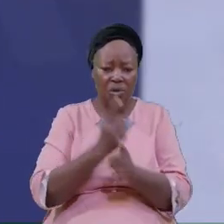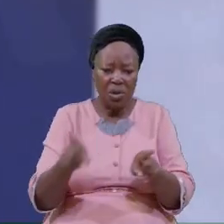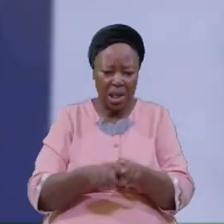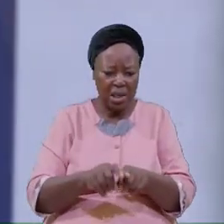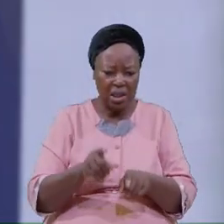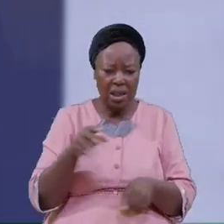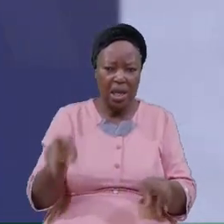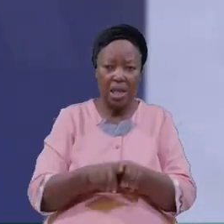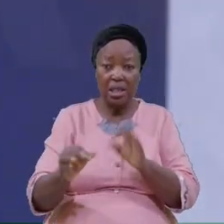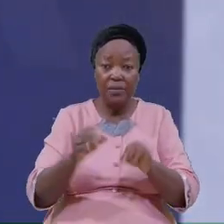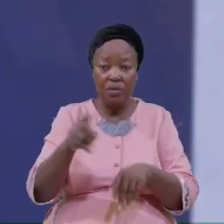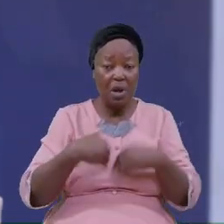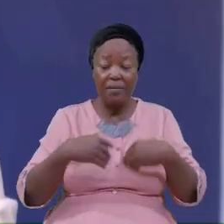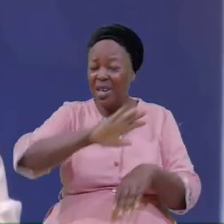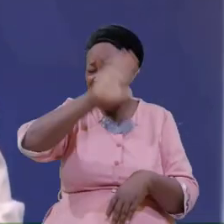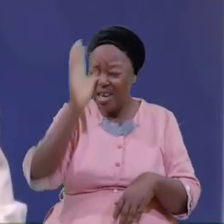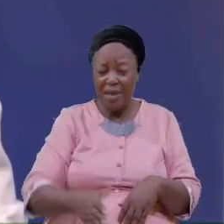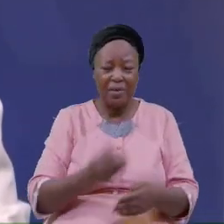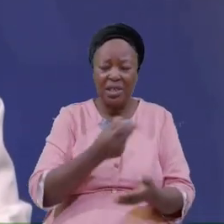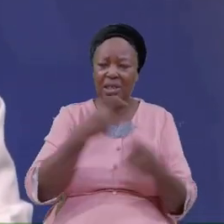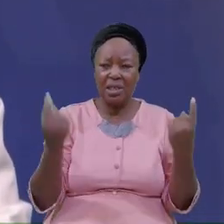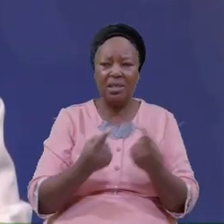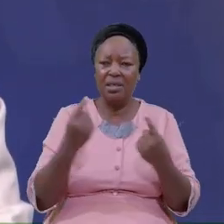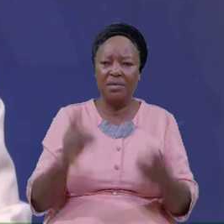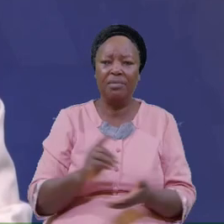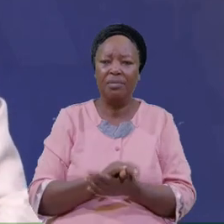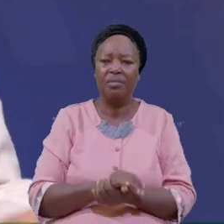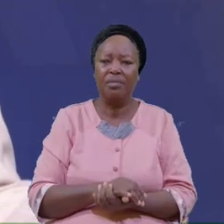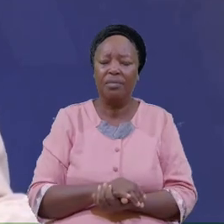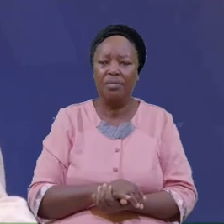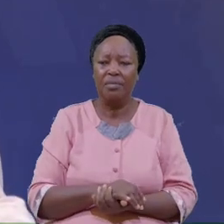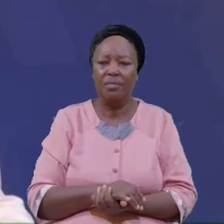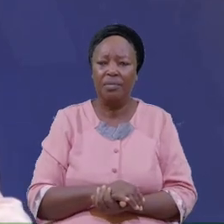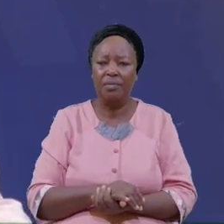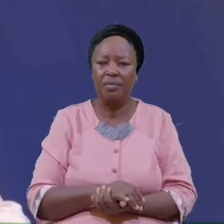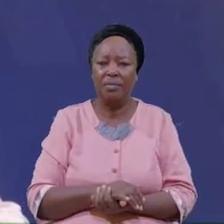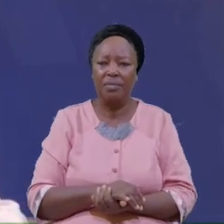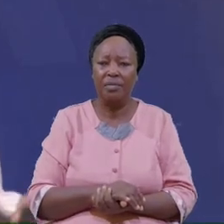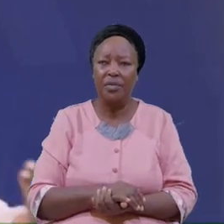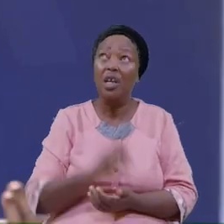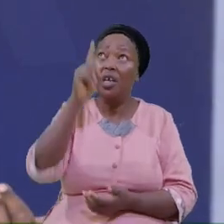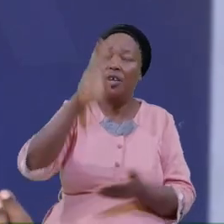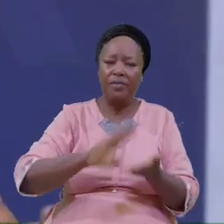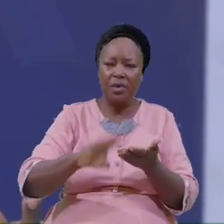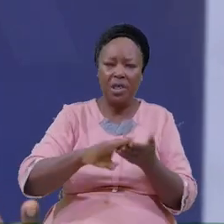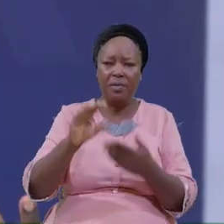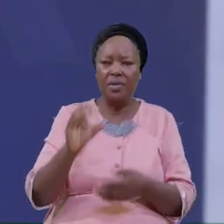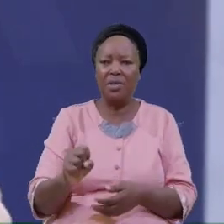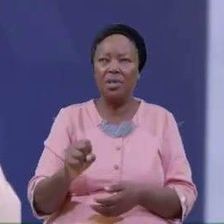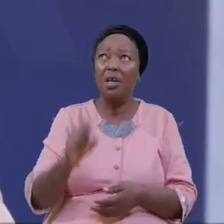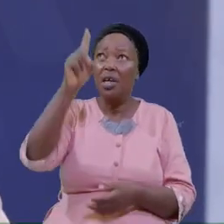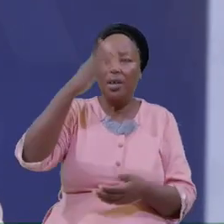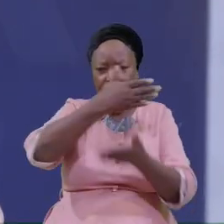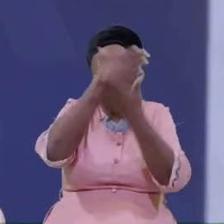just comme as si if I'd never sinned. C'est comme si je n'ai jamais péché auparavant. He forgives. Il pardonne. He forgets. Il oublie.